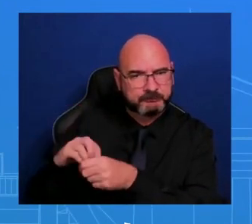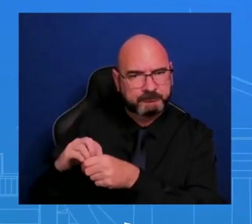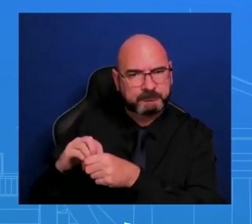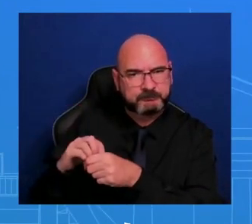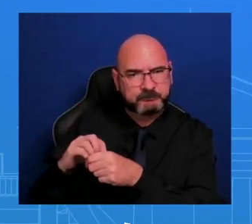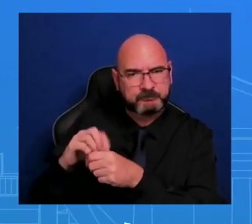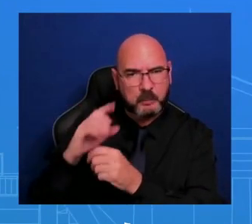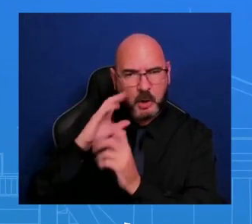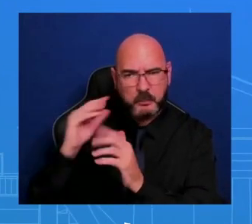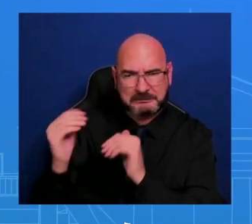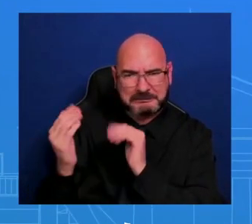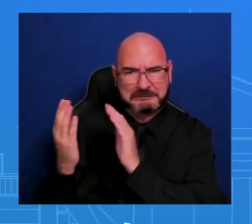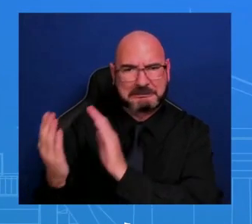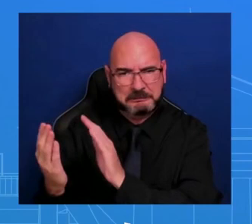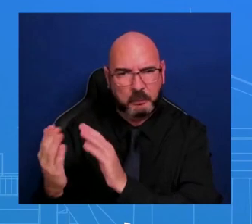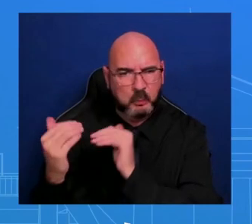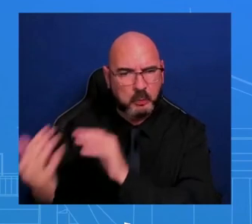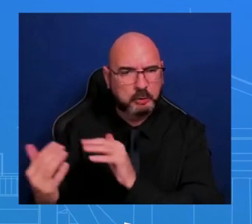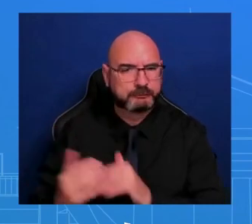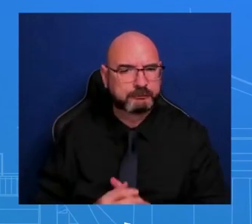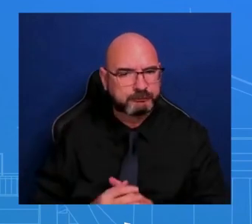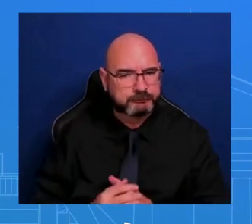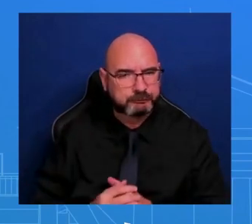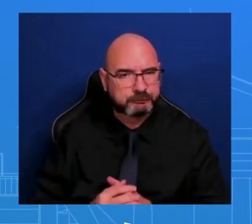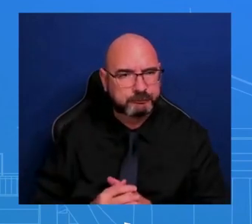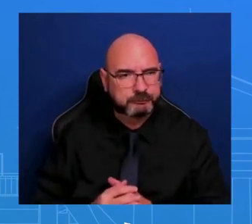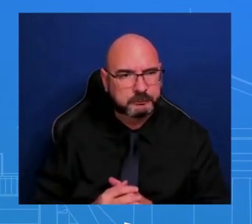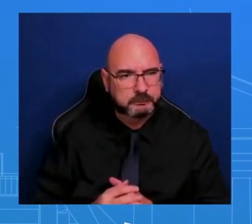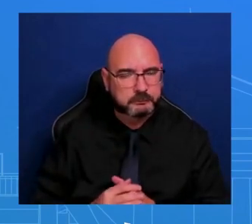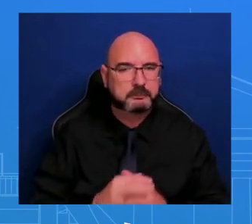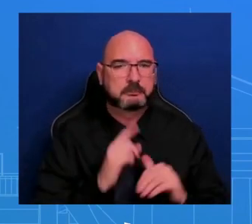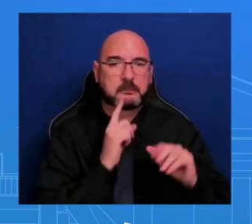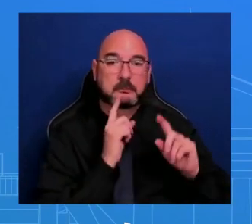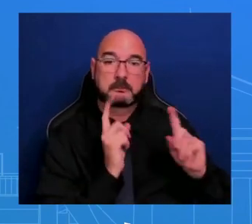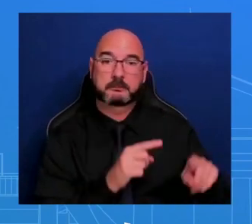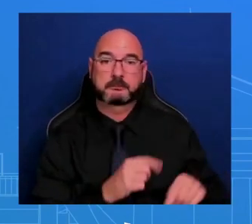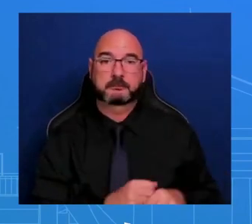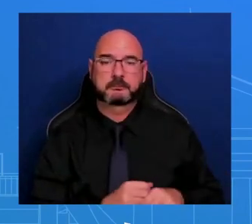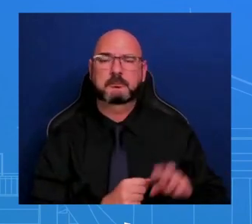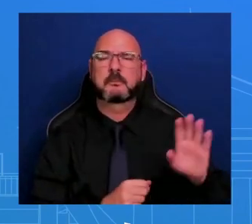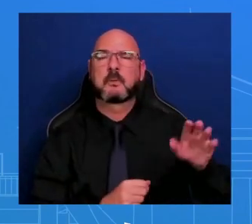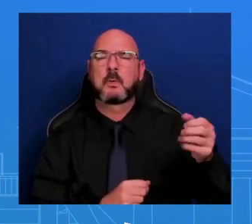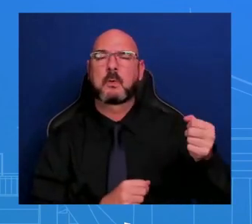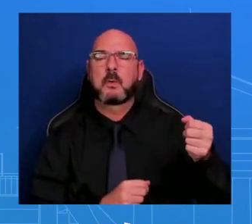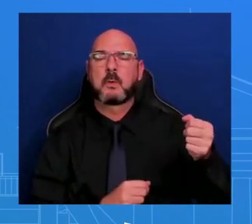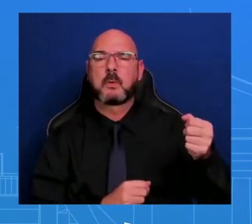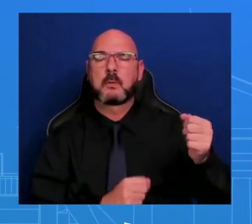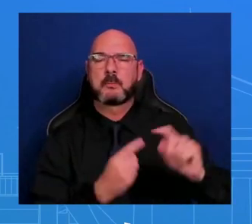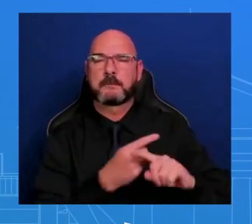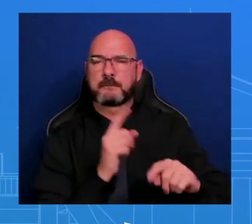from the LSA. I would say, first and foremost, we're focused on helping Israel